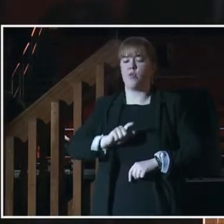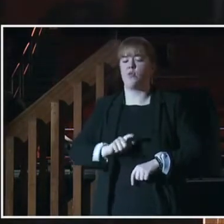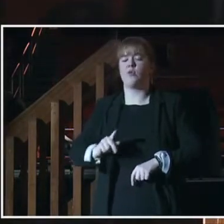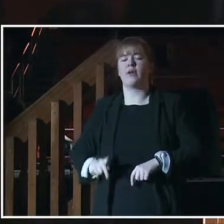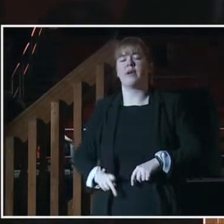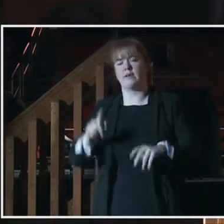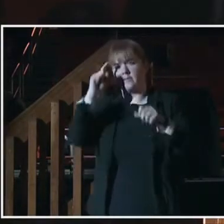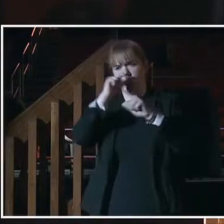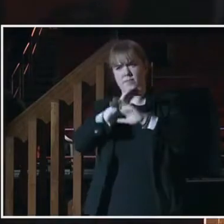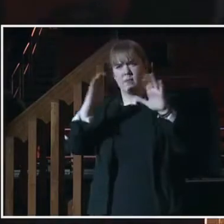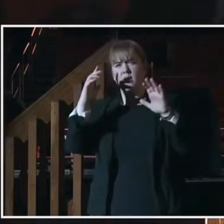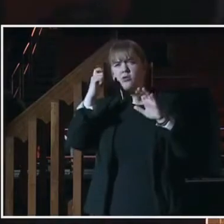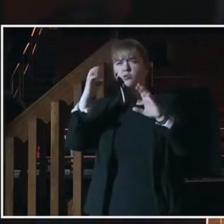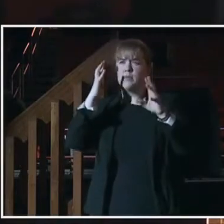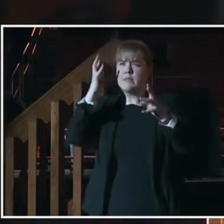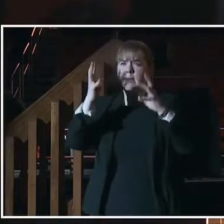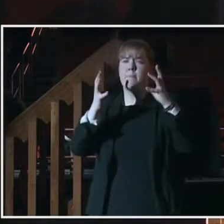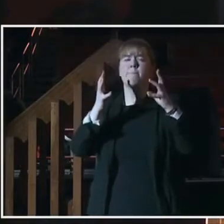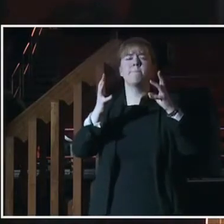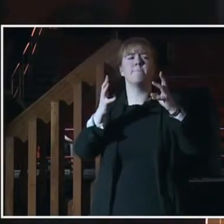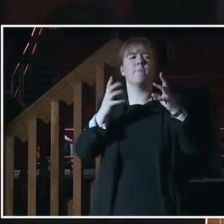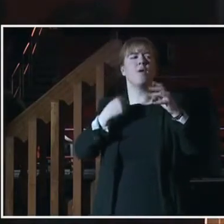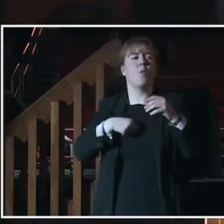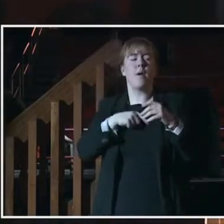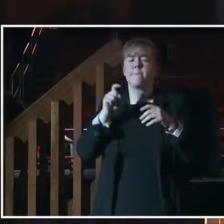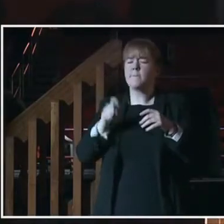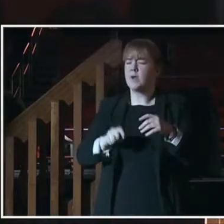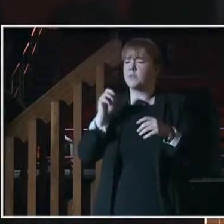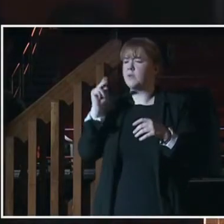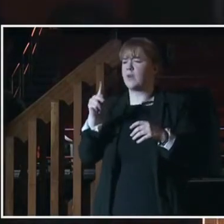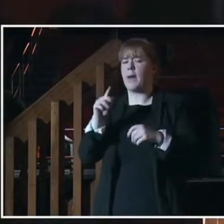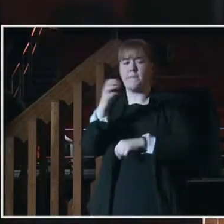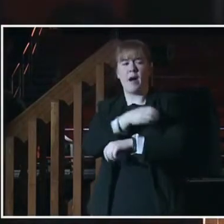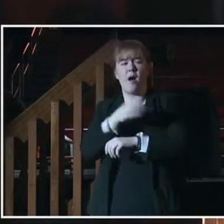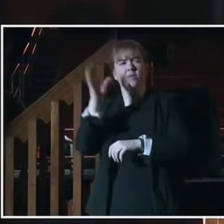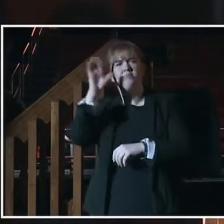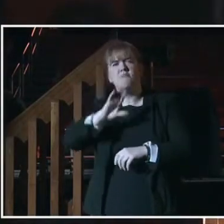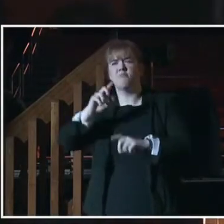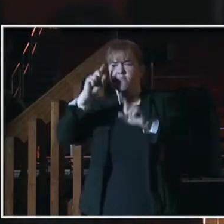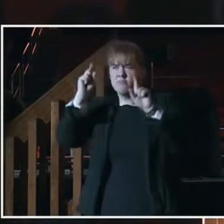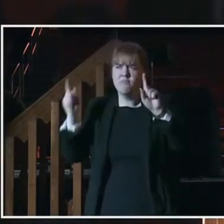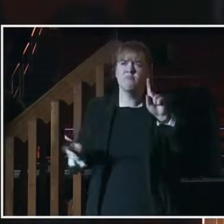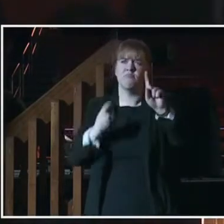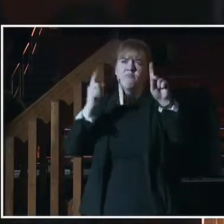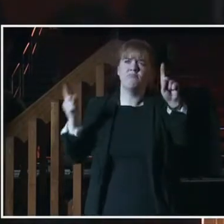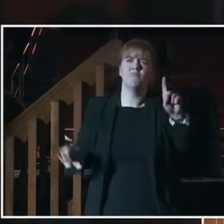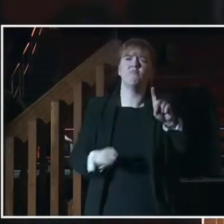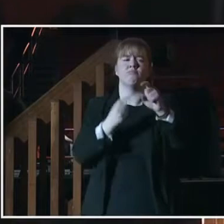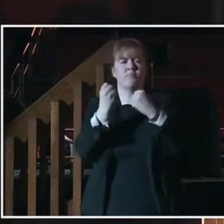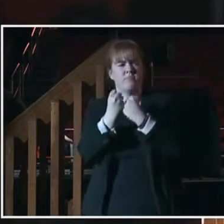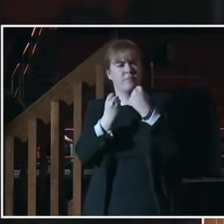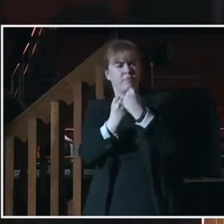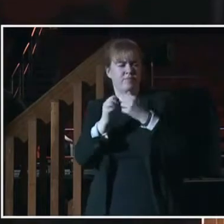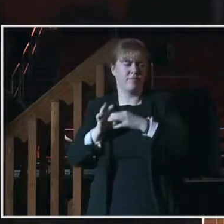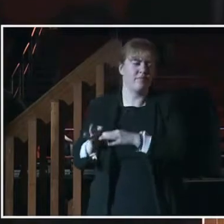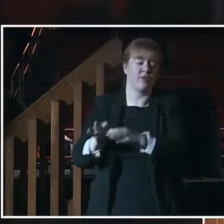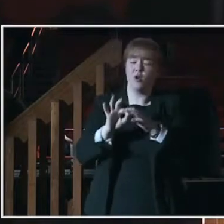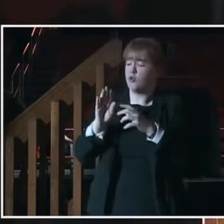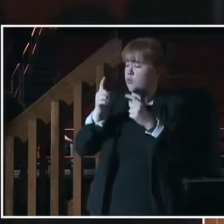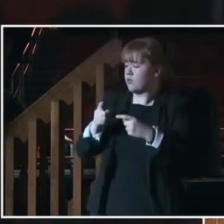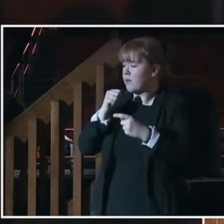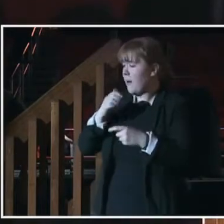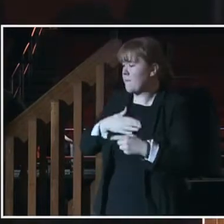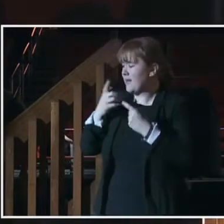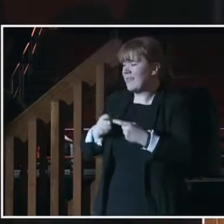We need to be okay with seeking power. We need to be okay with standing in unity, even if your struggle's not my struggle. I see